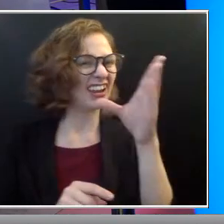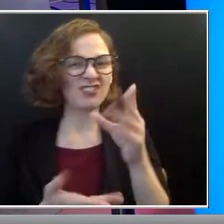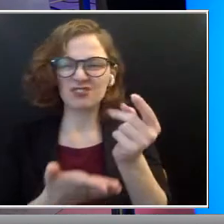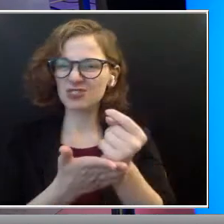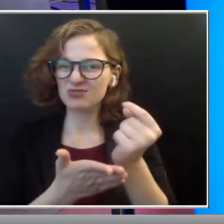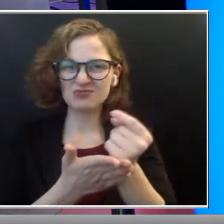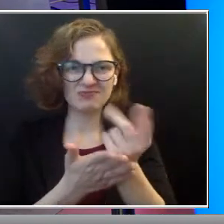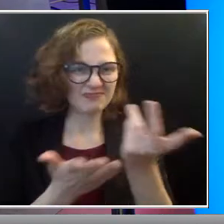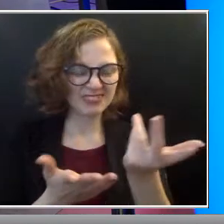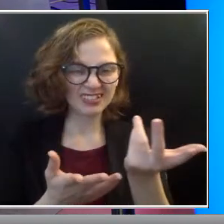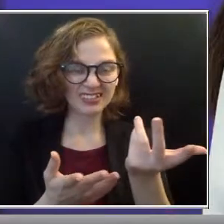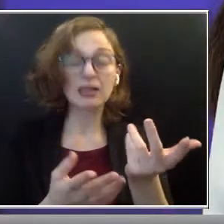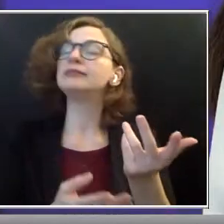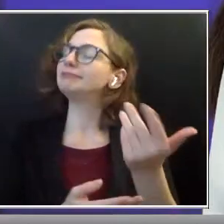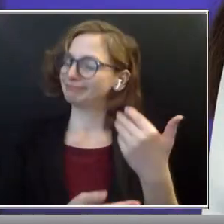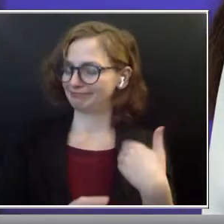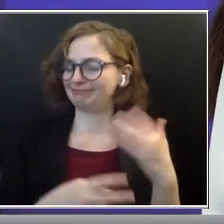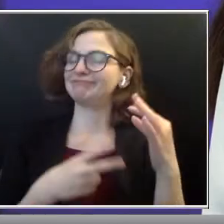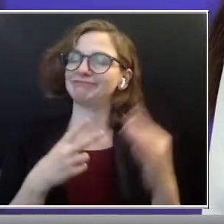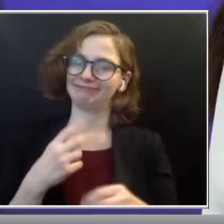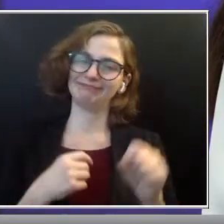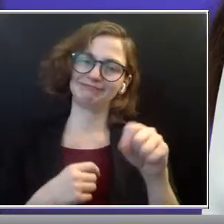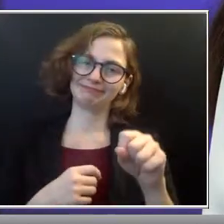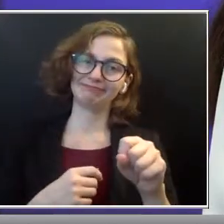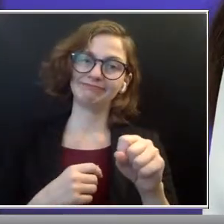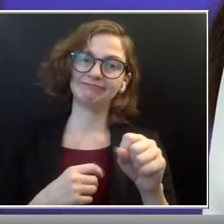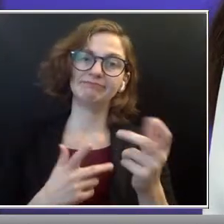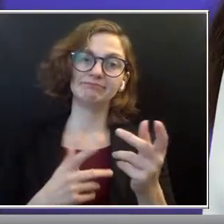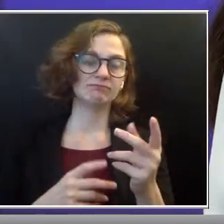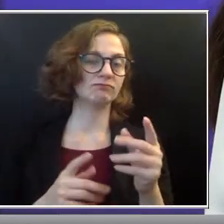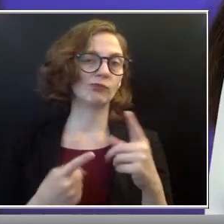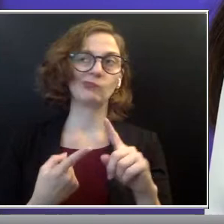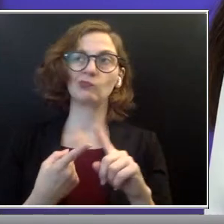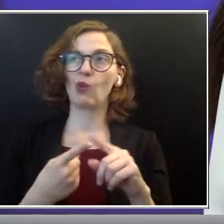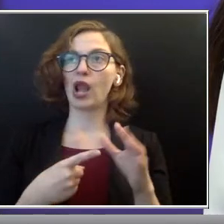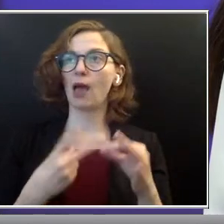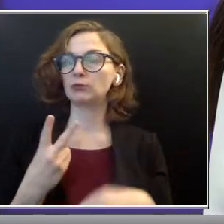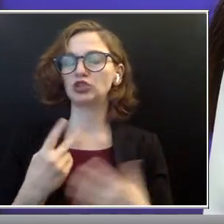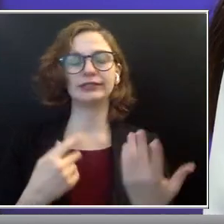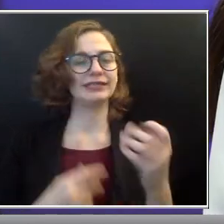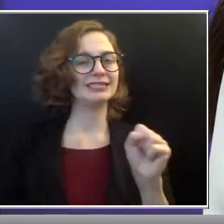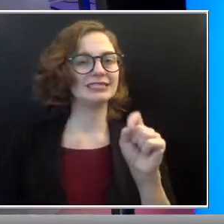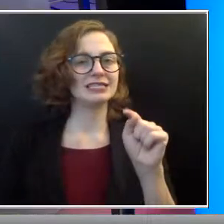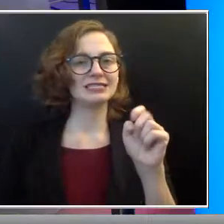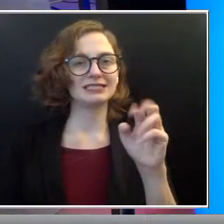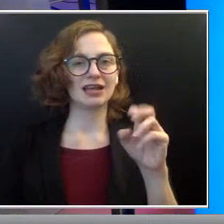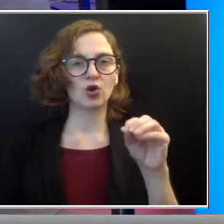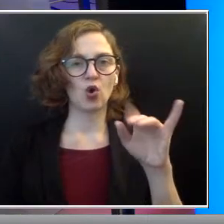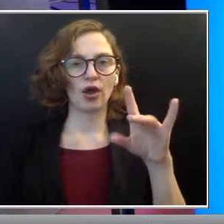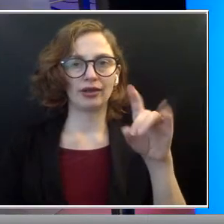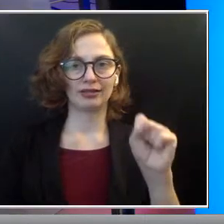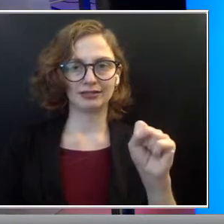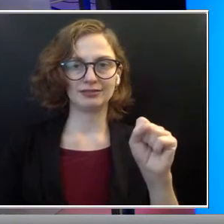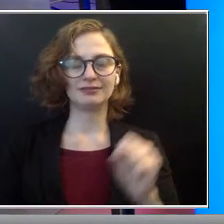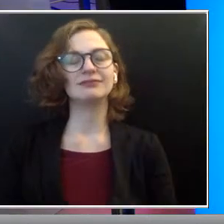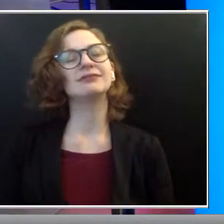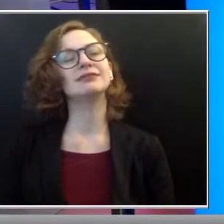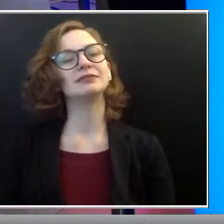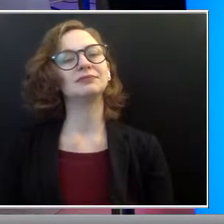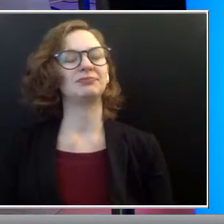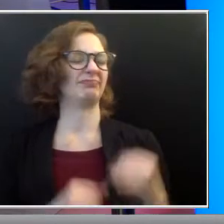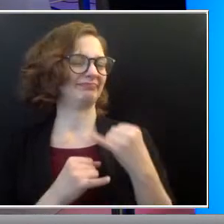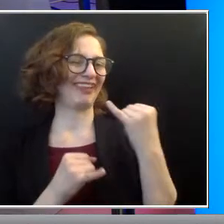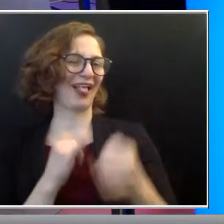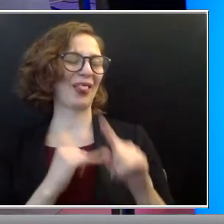treatment options, including steroids, to dampen thyroid eye disease. Lewis has one final question, and that